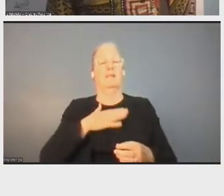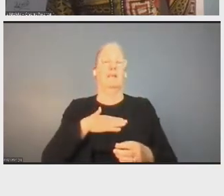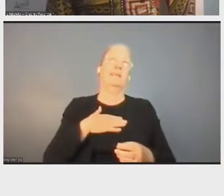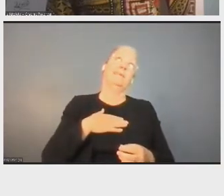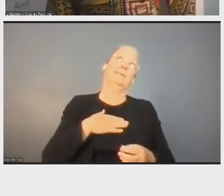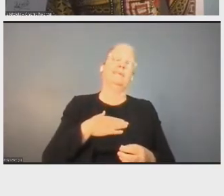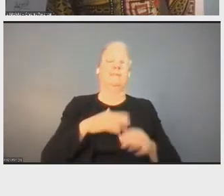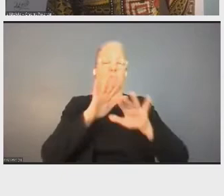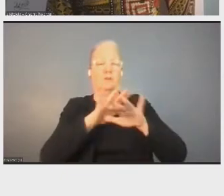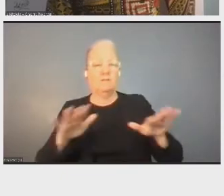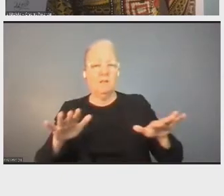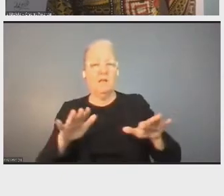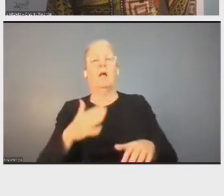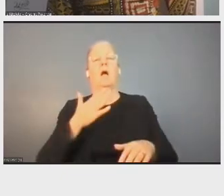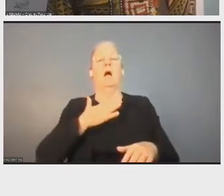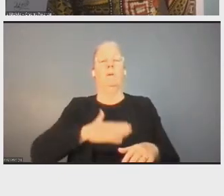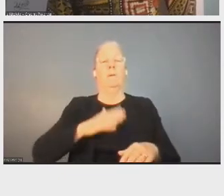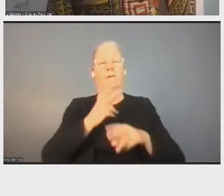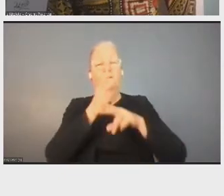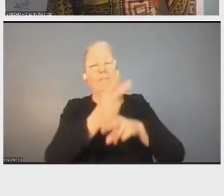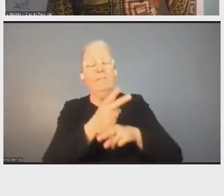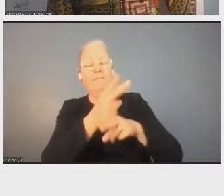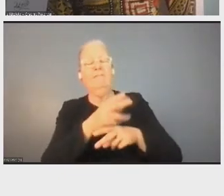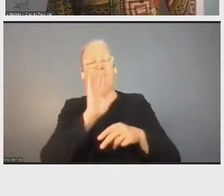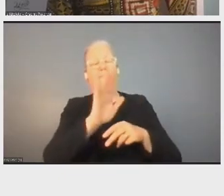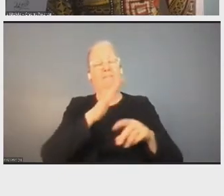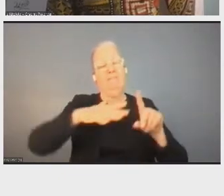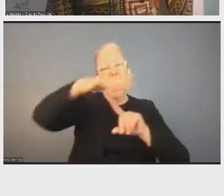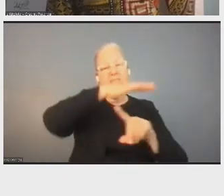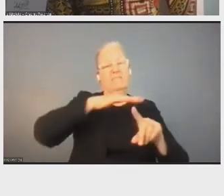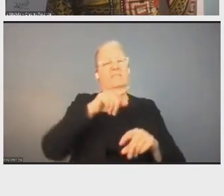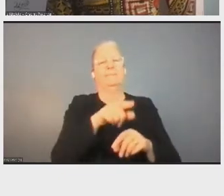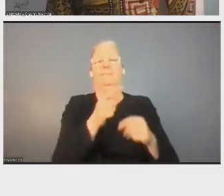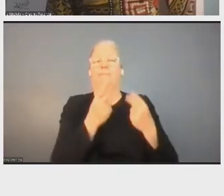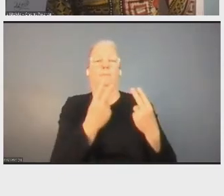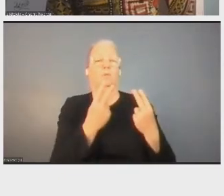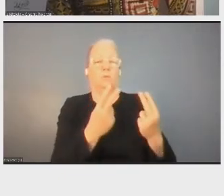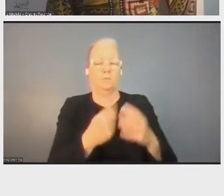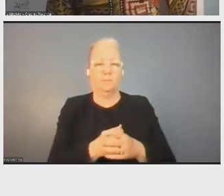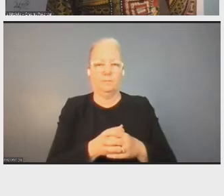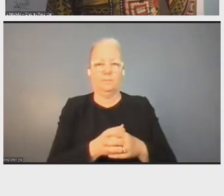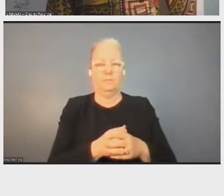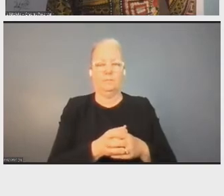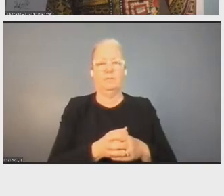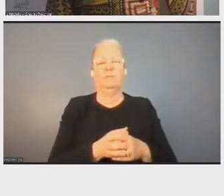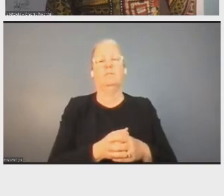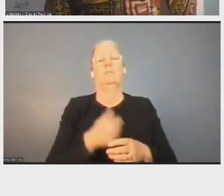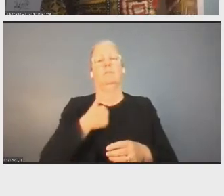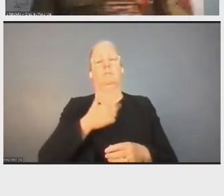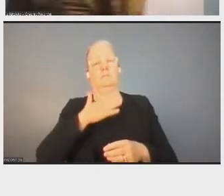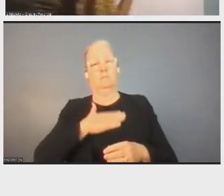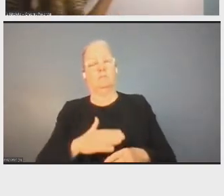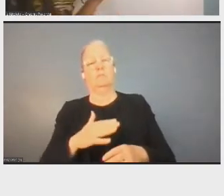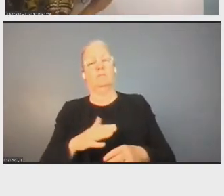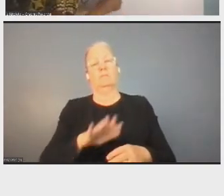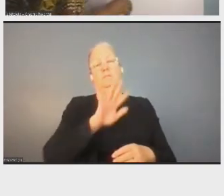care of the environment has to be prioritized progressively till we reach 50%